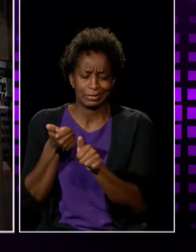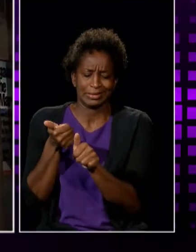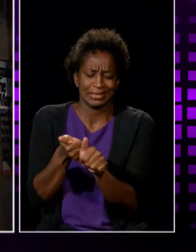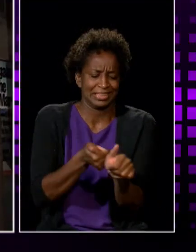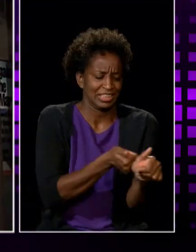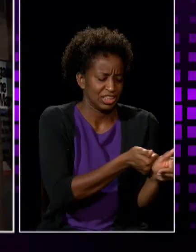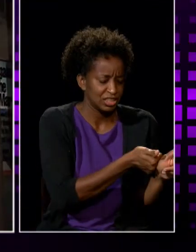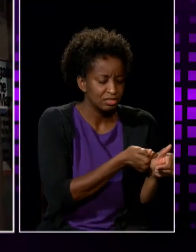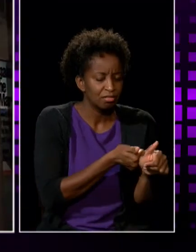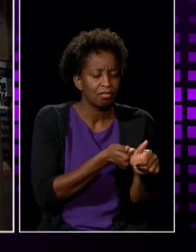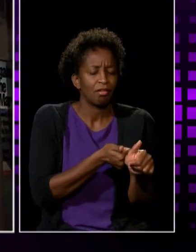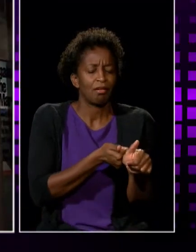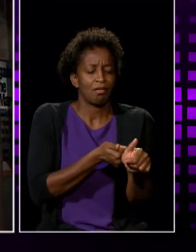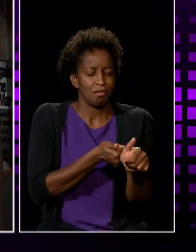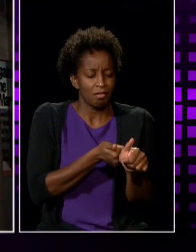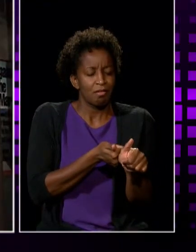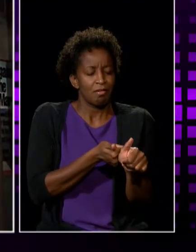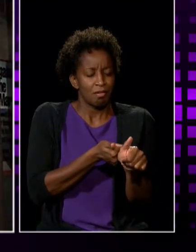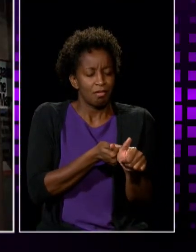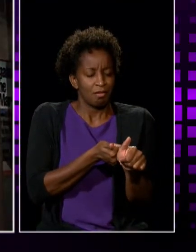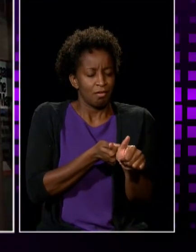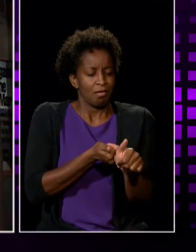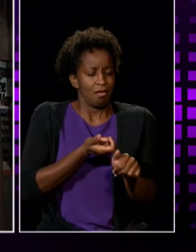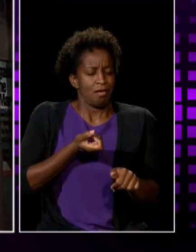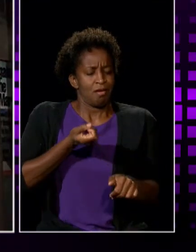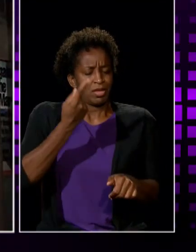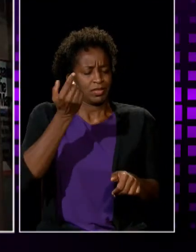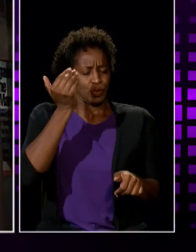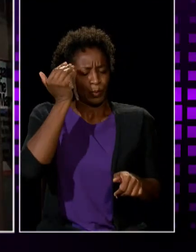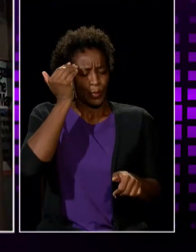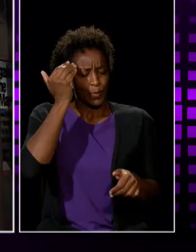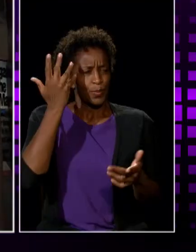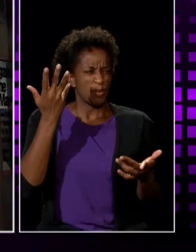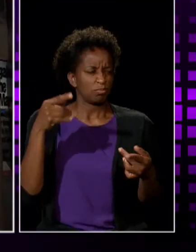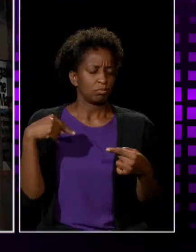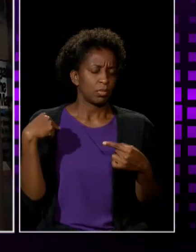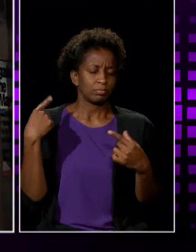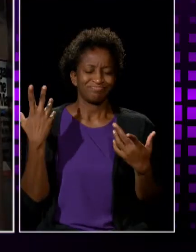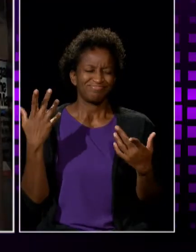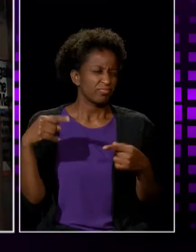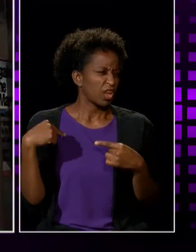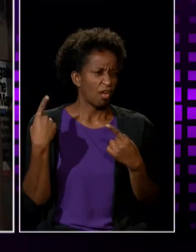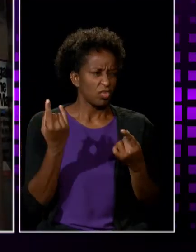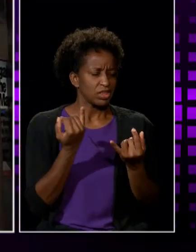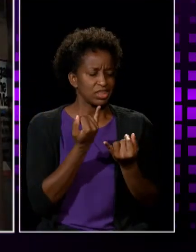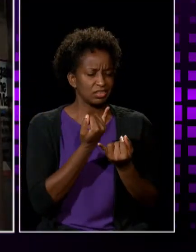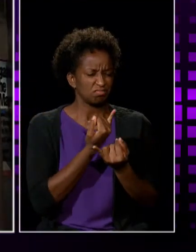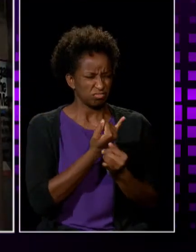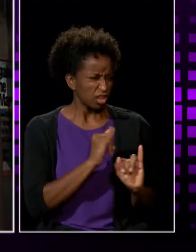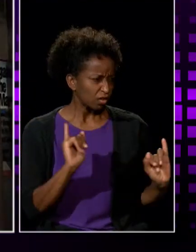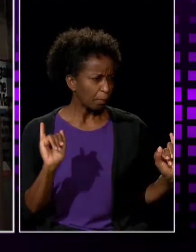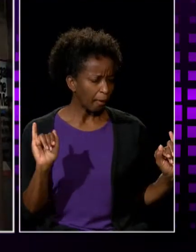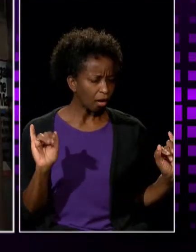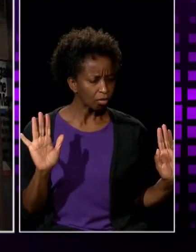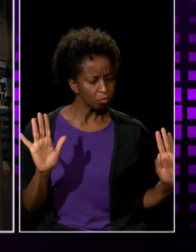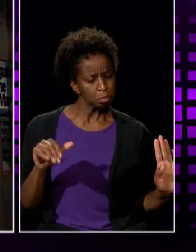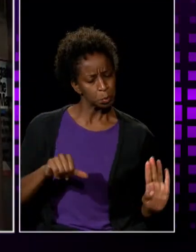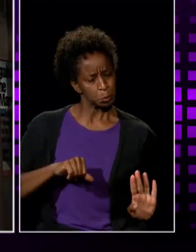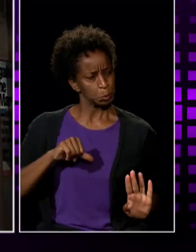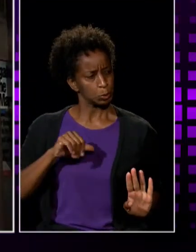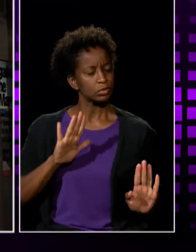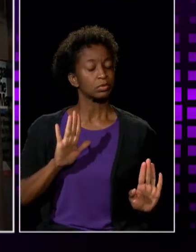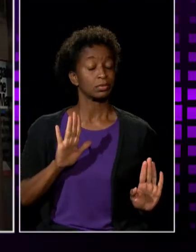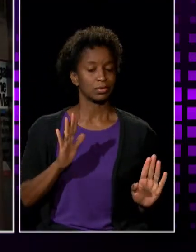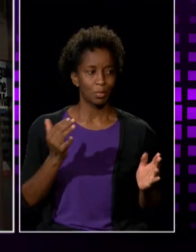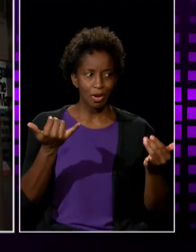this country undoubtedly, we have felt like this since independence, no doubt, but that there can no longer be any doubt about the